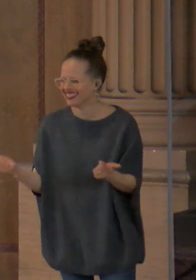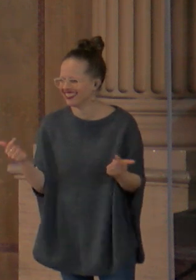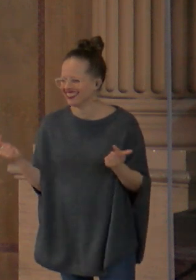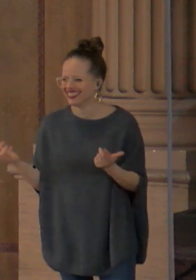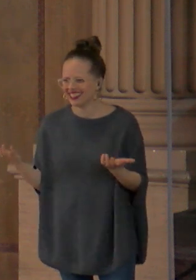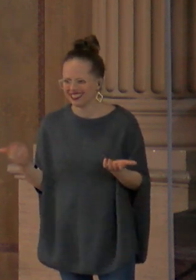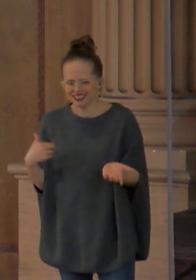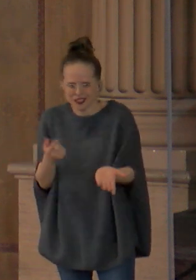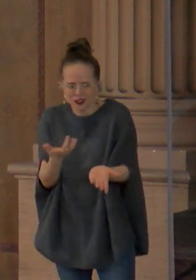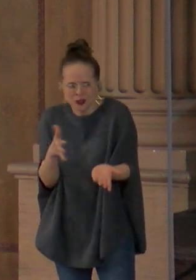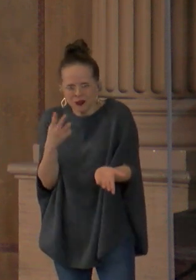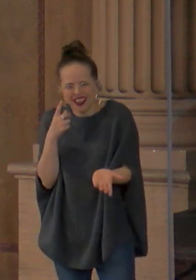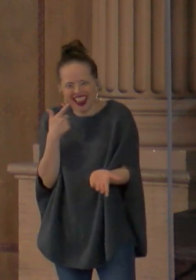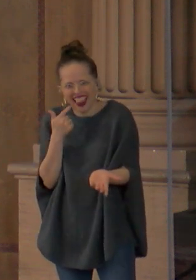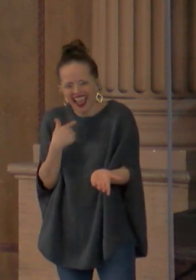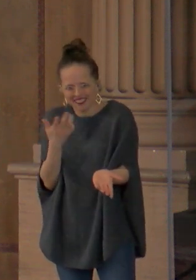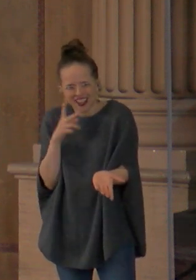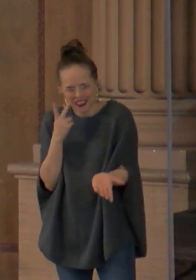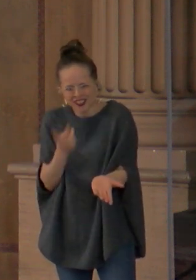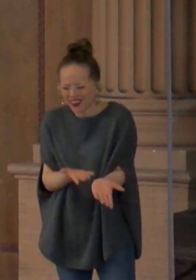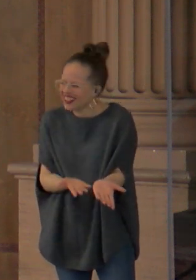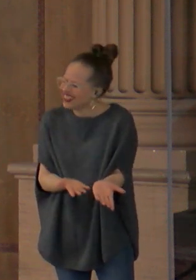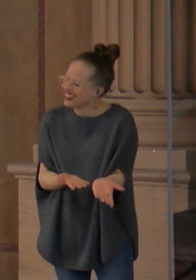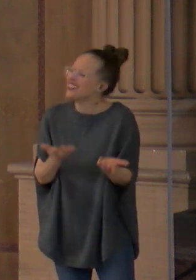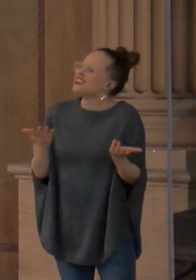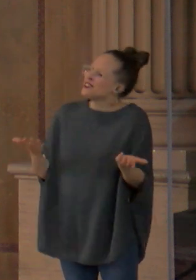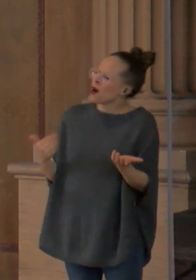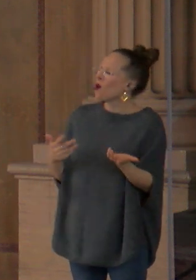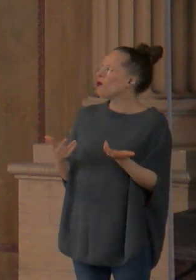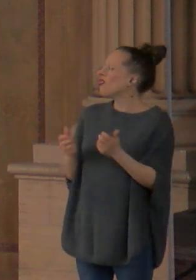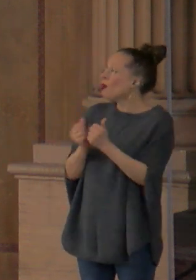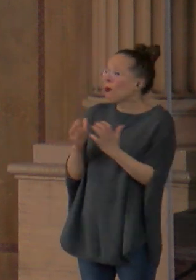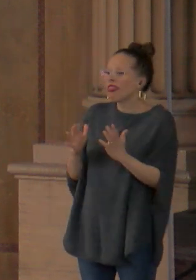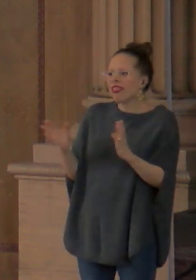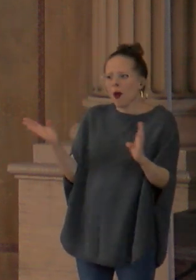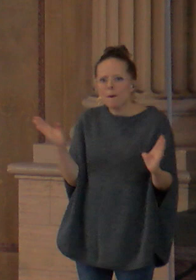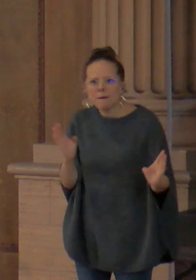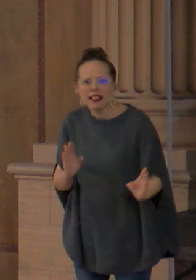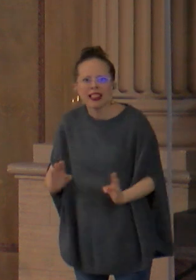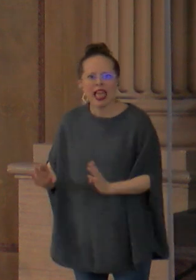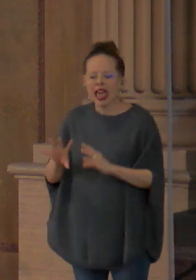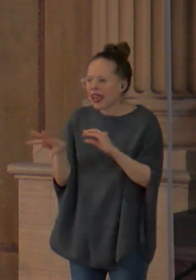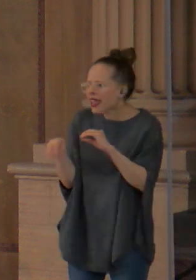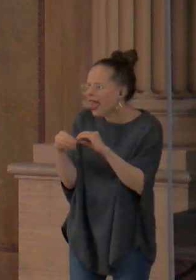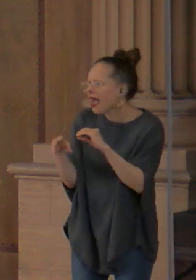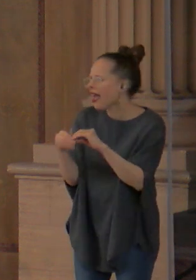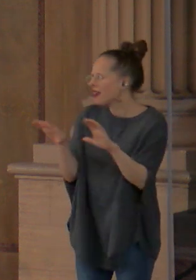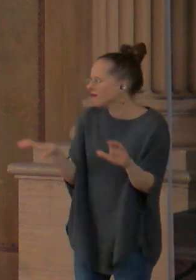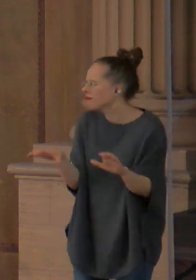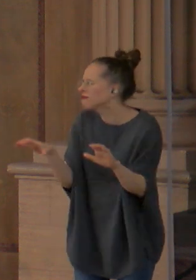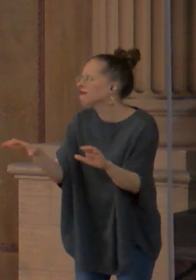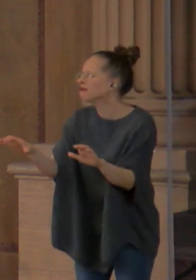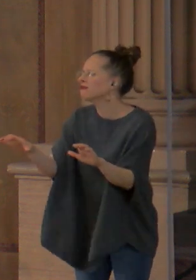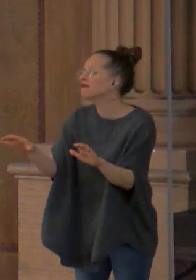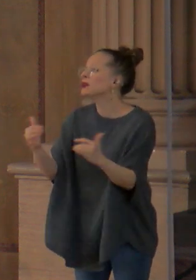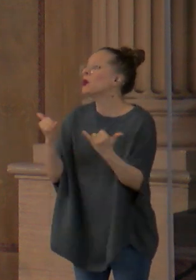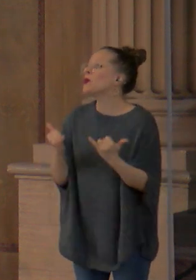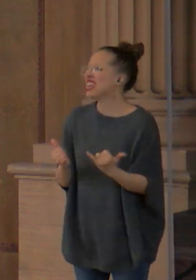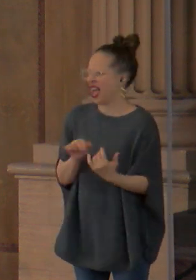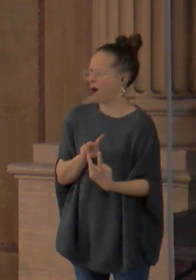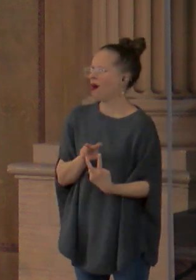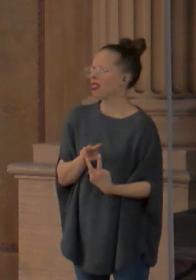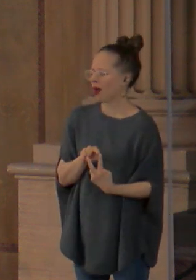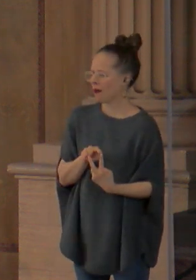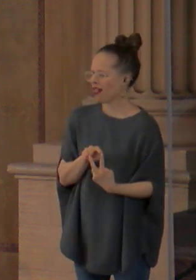And so sure enough, without any scheming, without any planning, without them adding anything at all to the promise of God, this time, the